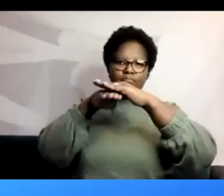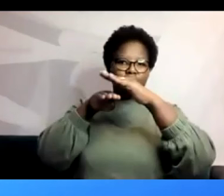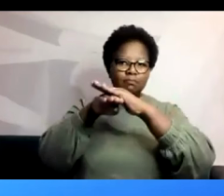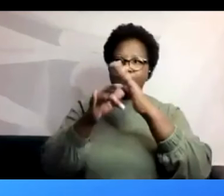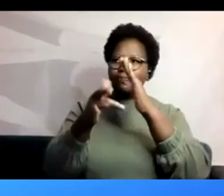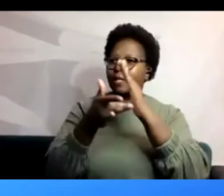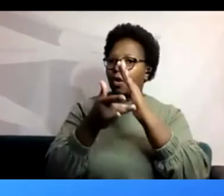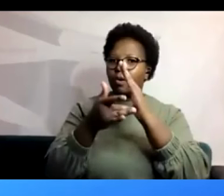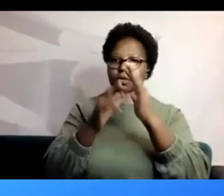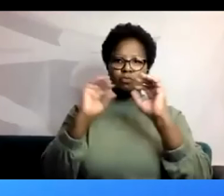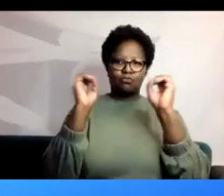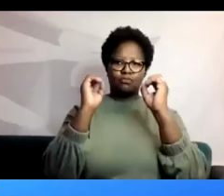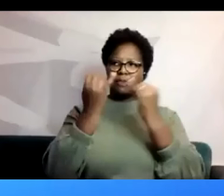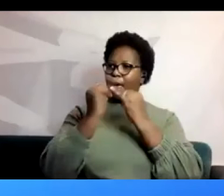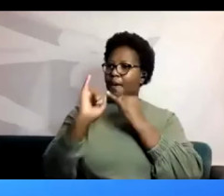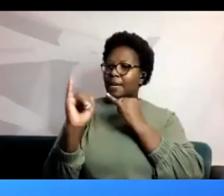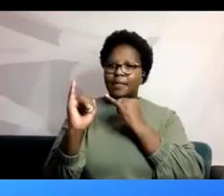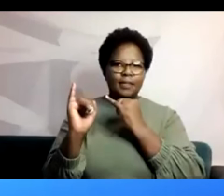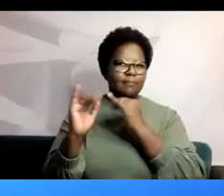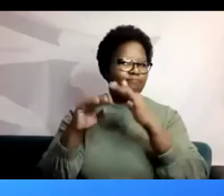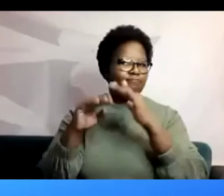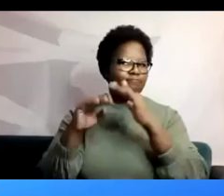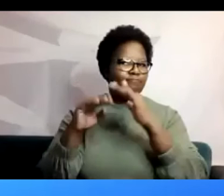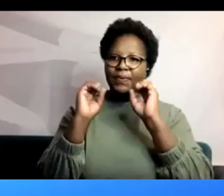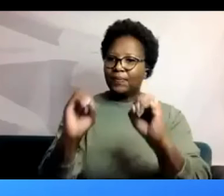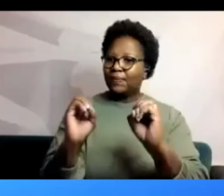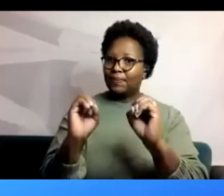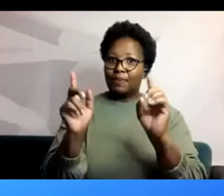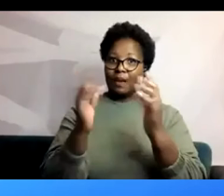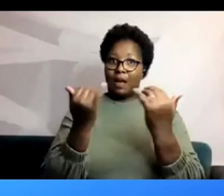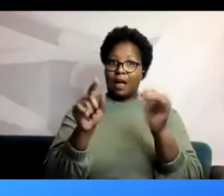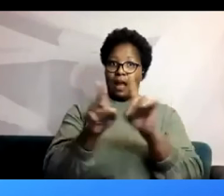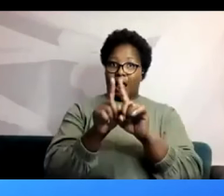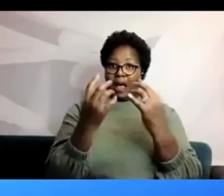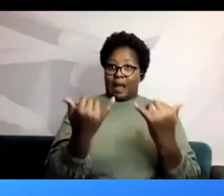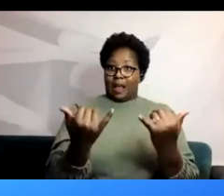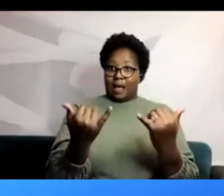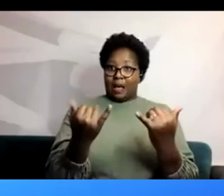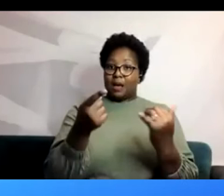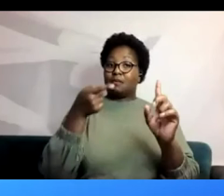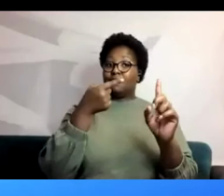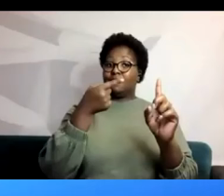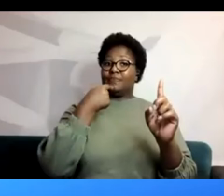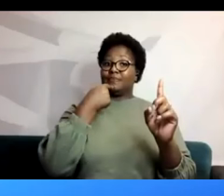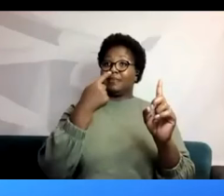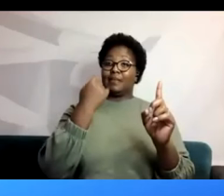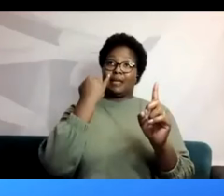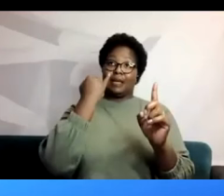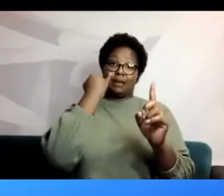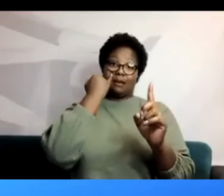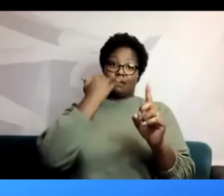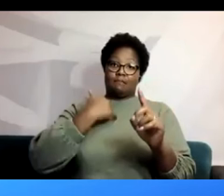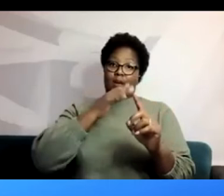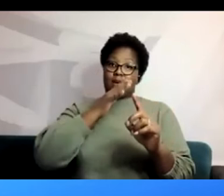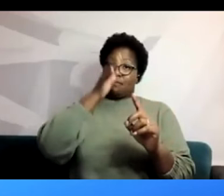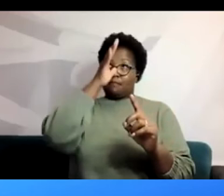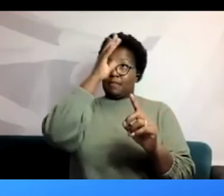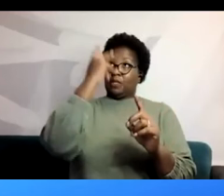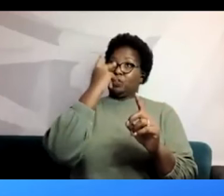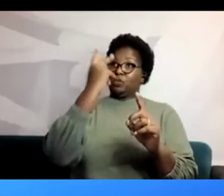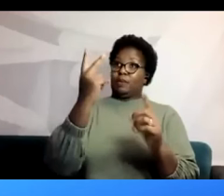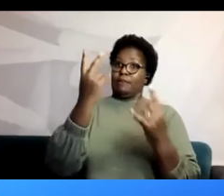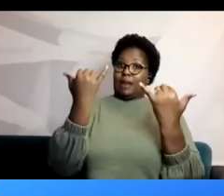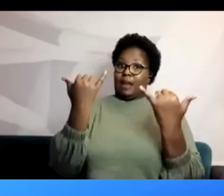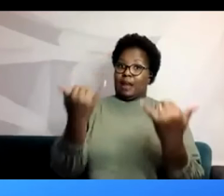today. She said, "If only my parents could see me now," especially after she participated in a